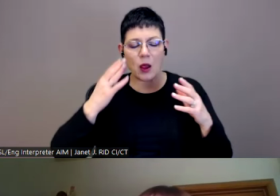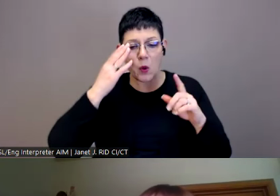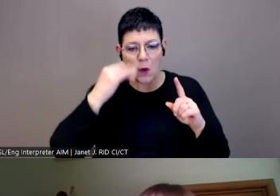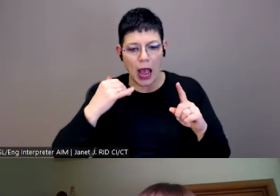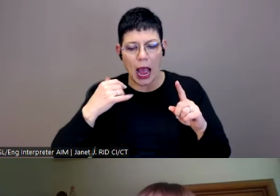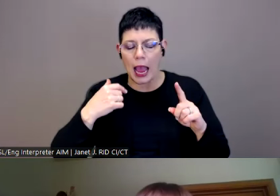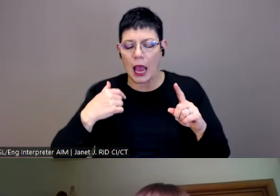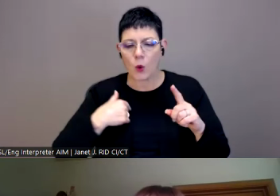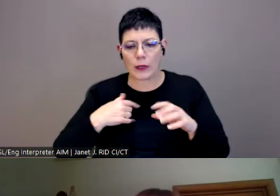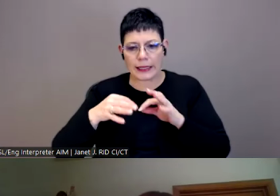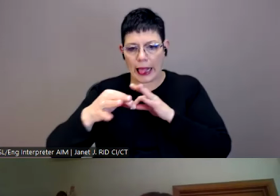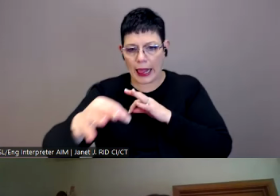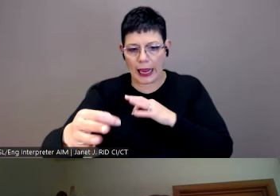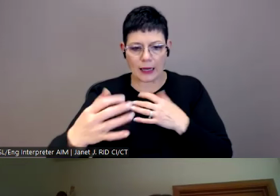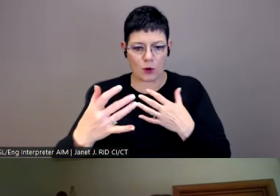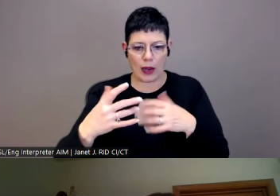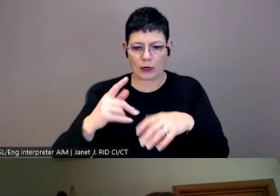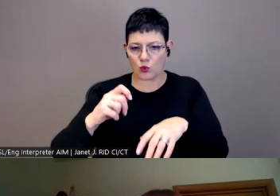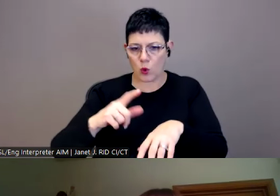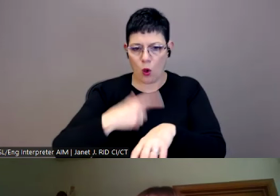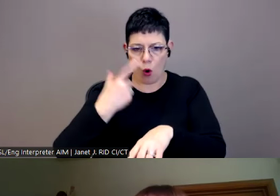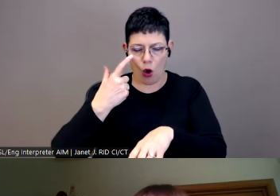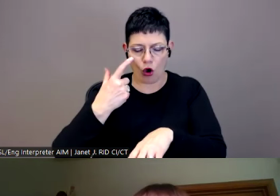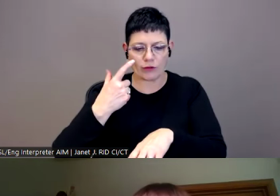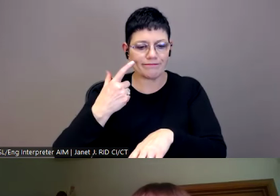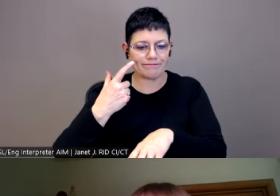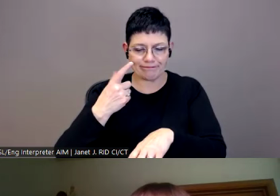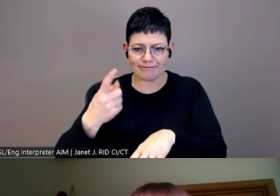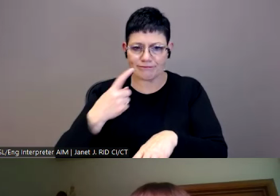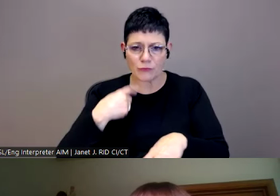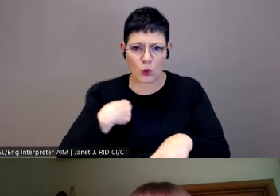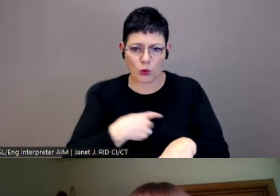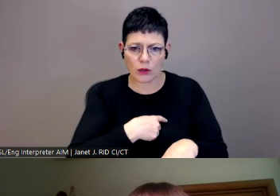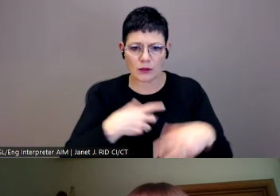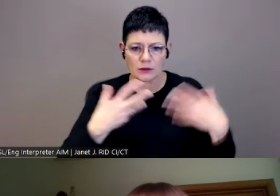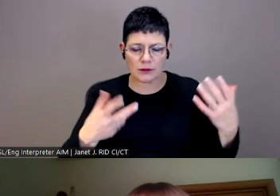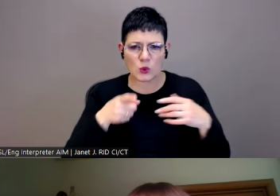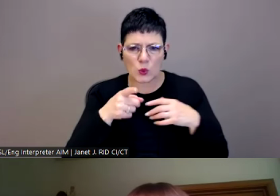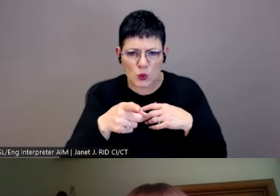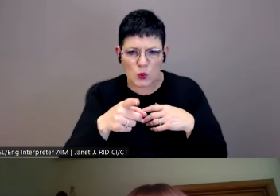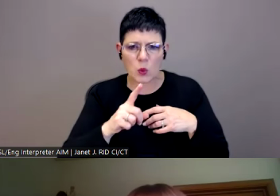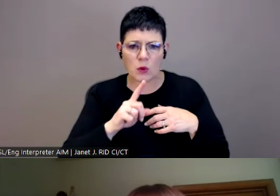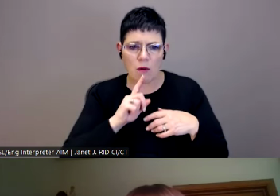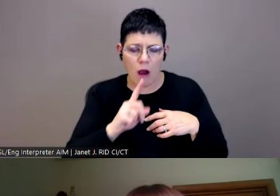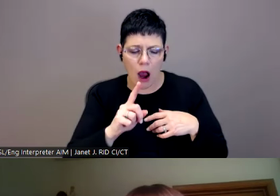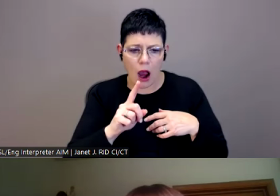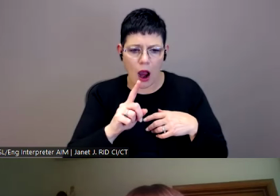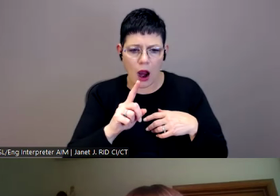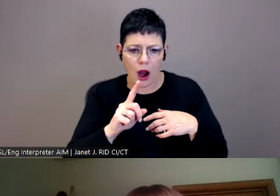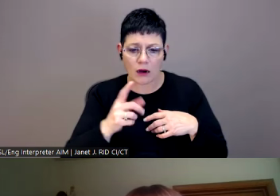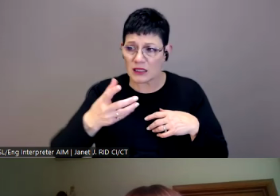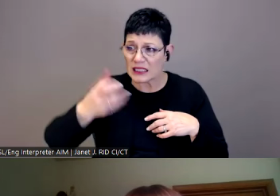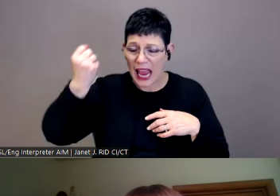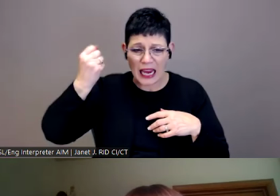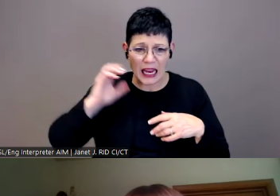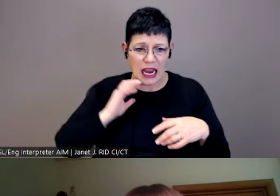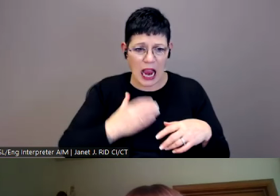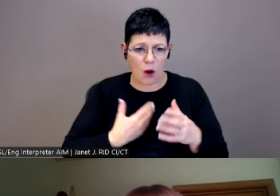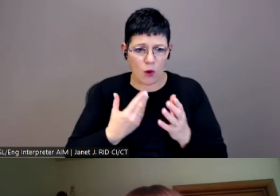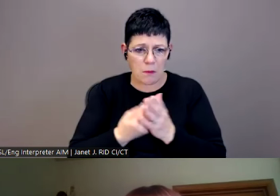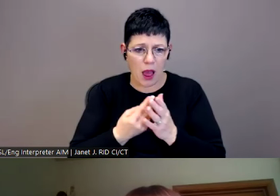too long. And we were told, you are taking valuable money of our community and